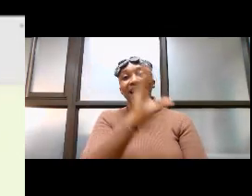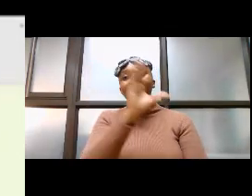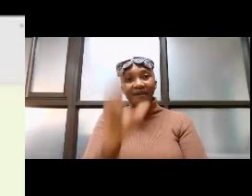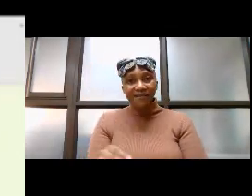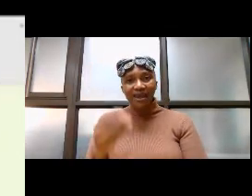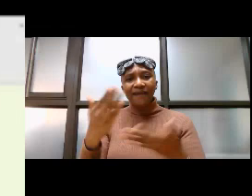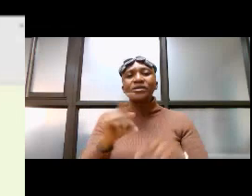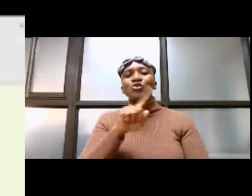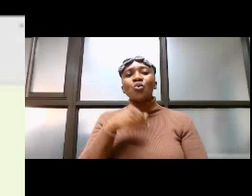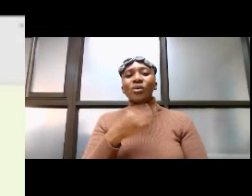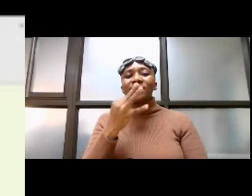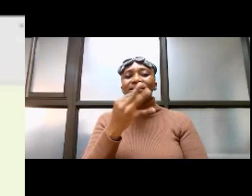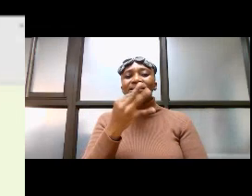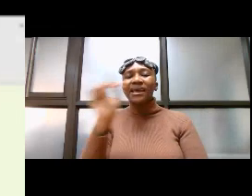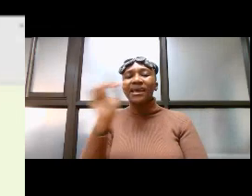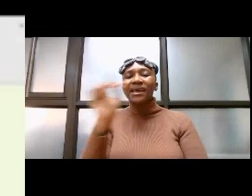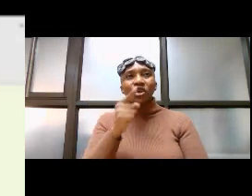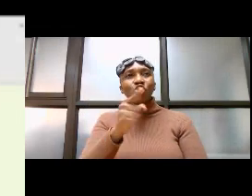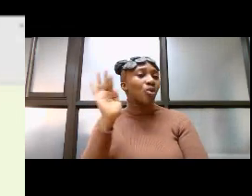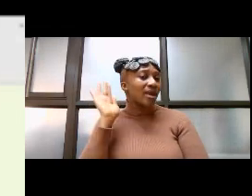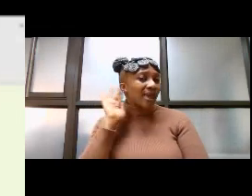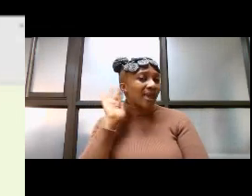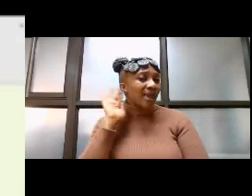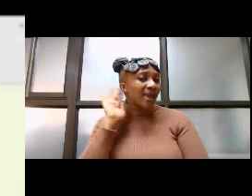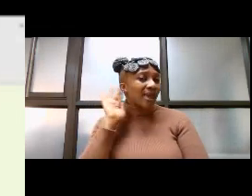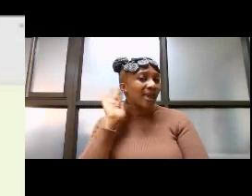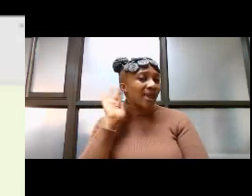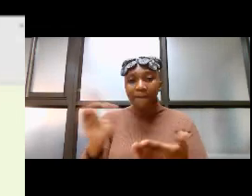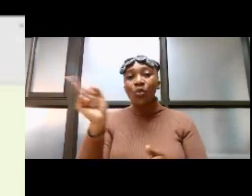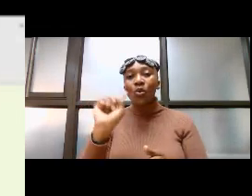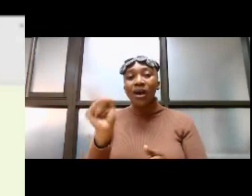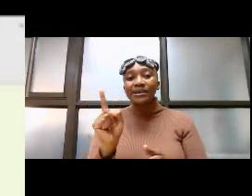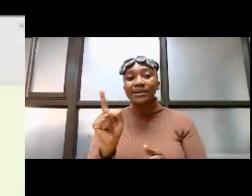like you will hear some lakes still called